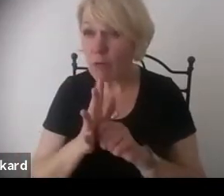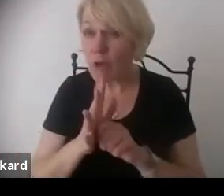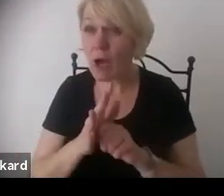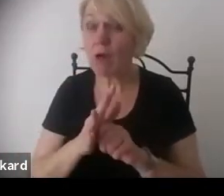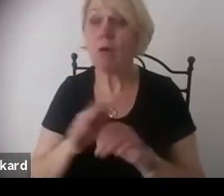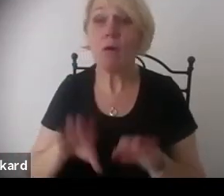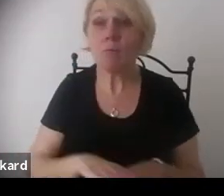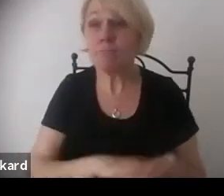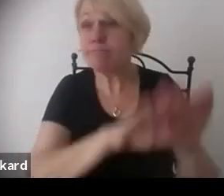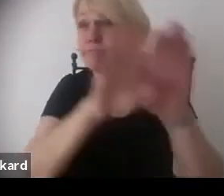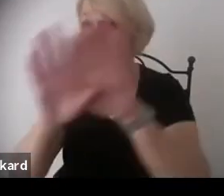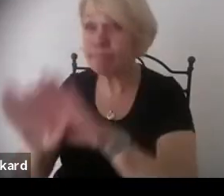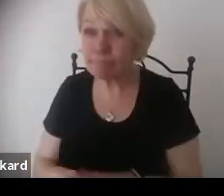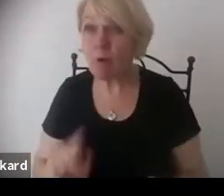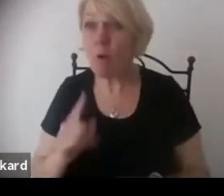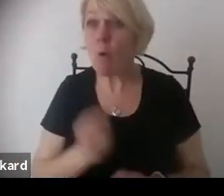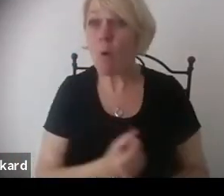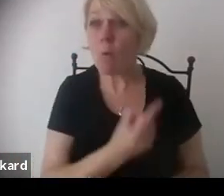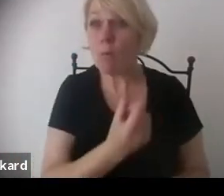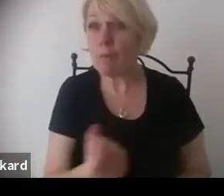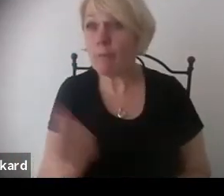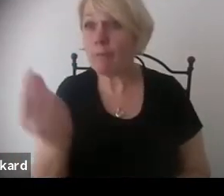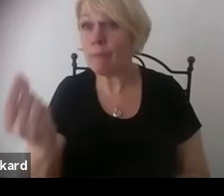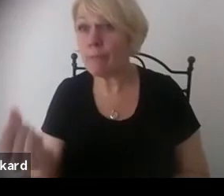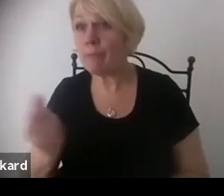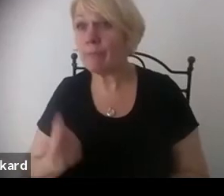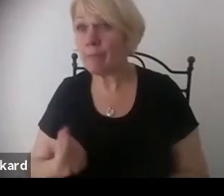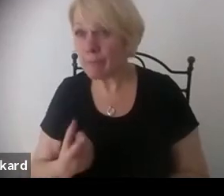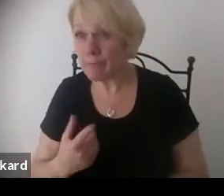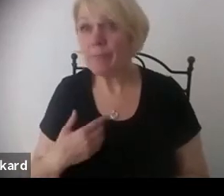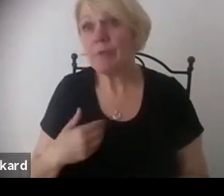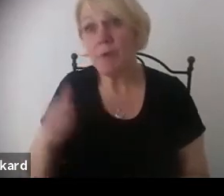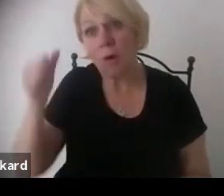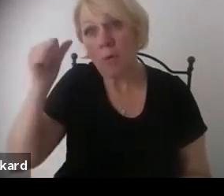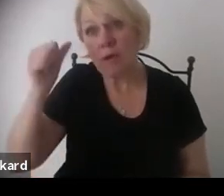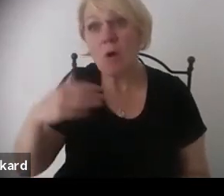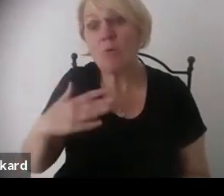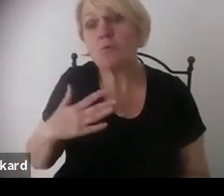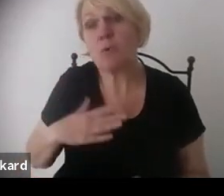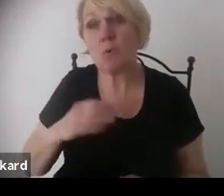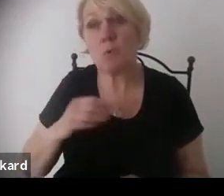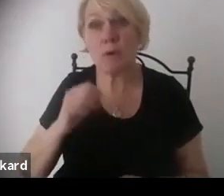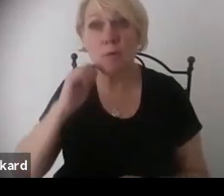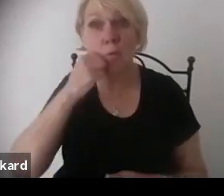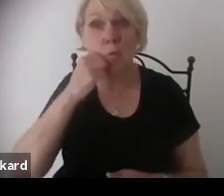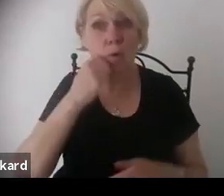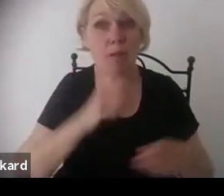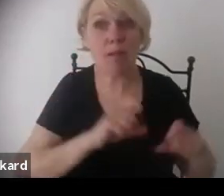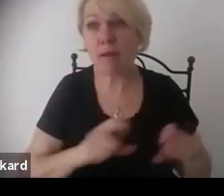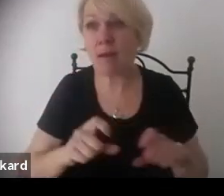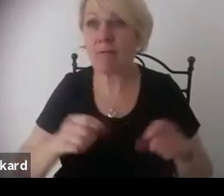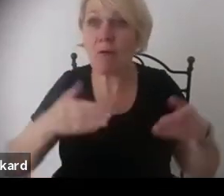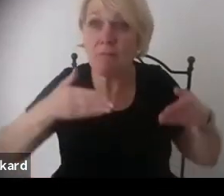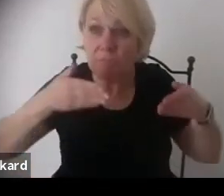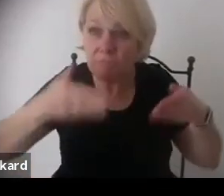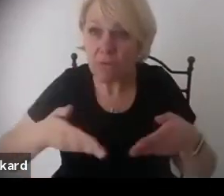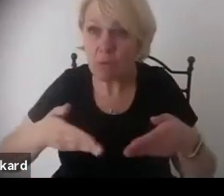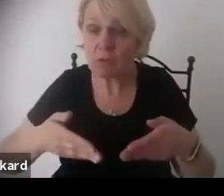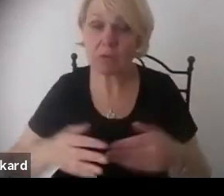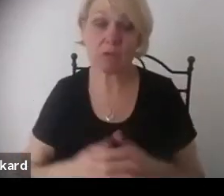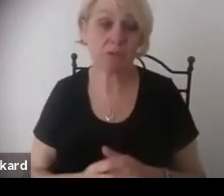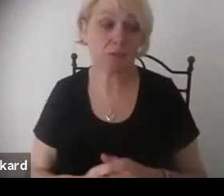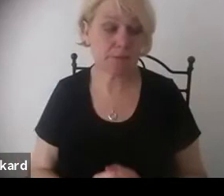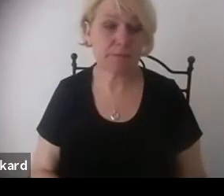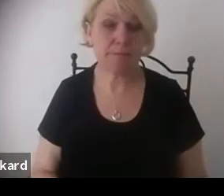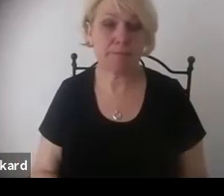certainly locally. So we continue to be very focused on that, and we're testing staff and patients, which